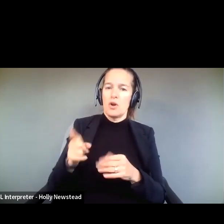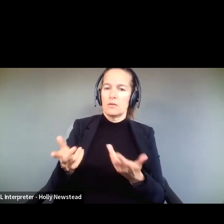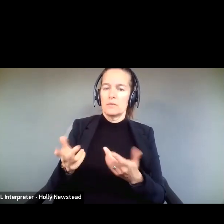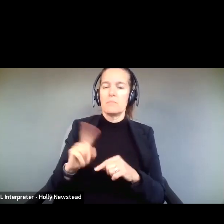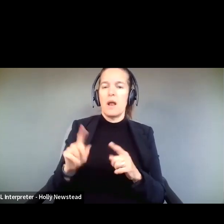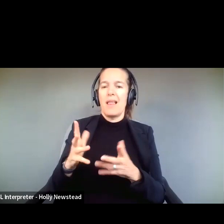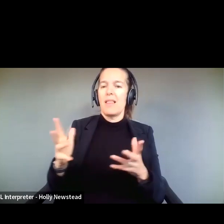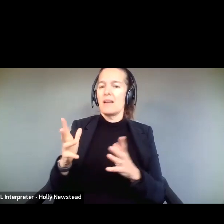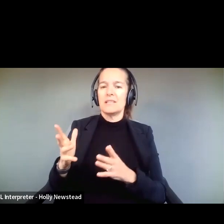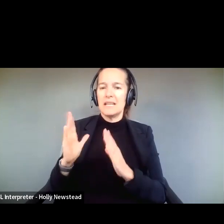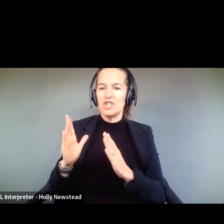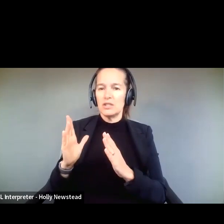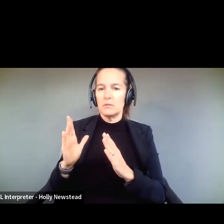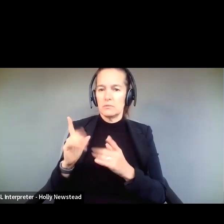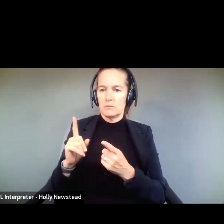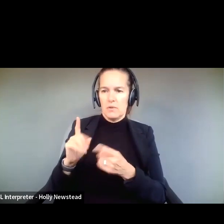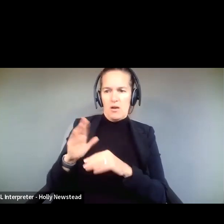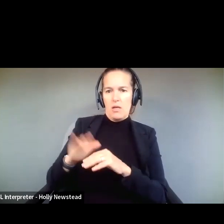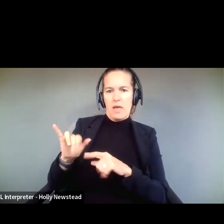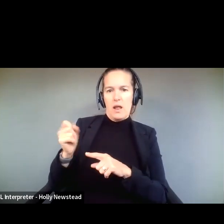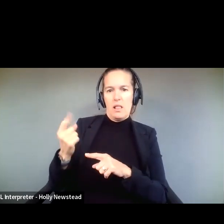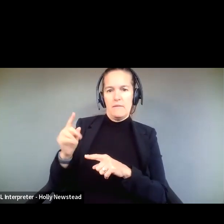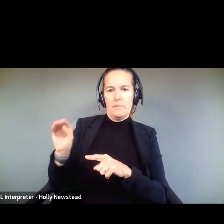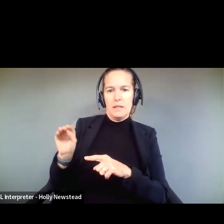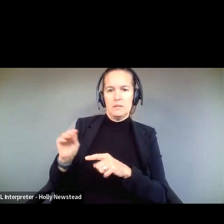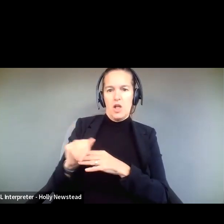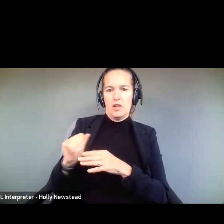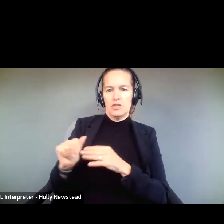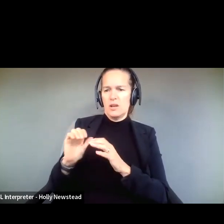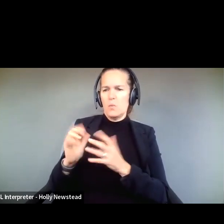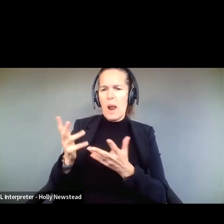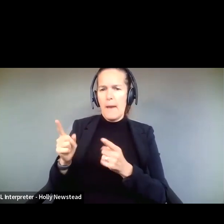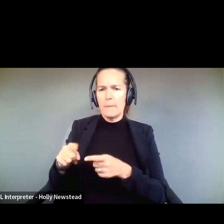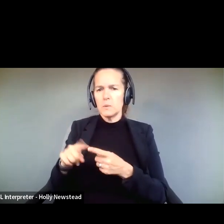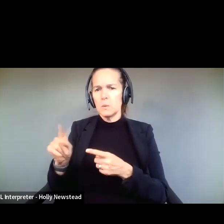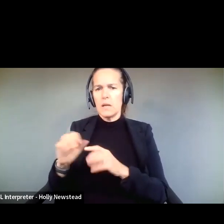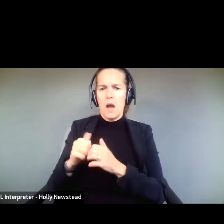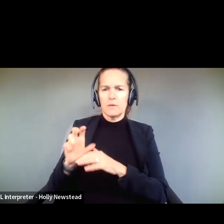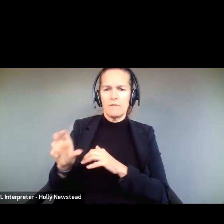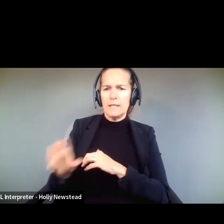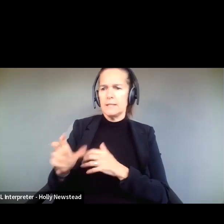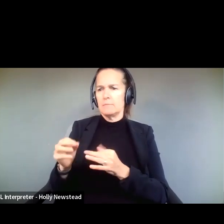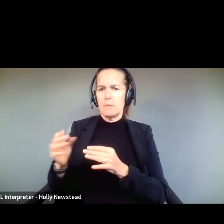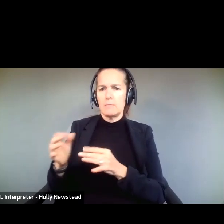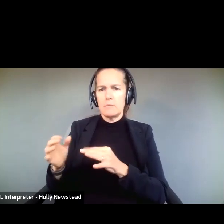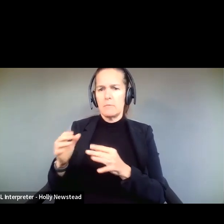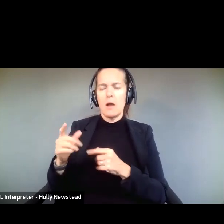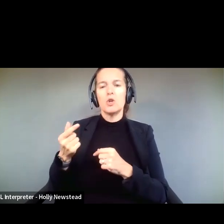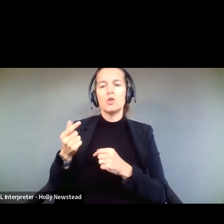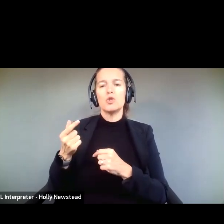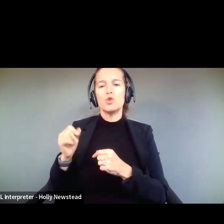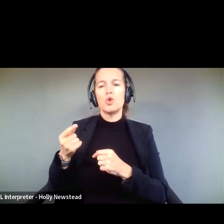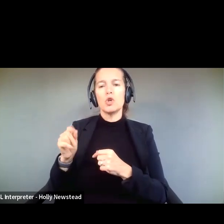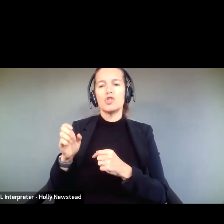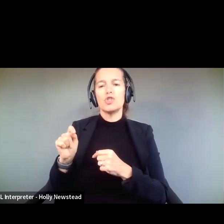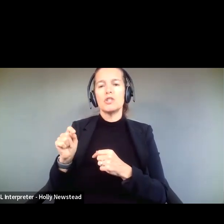lot of attention goes to the $11 million and what happens to it and how is it being funded and what is it doing? And the Georgetown National Center for